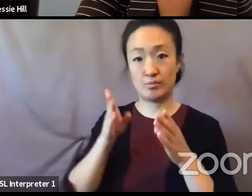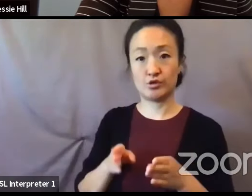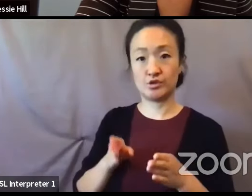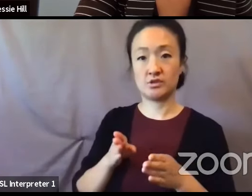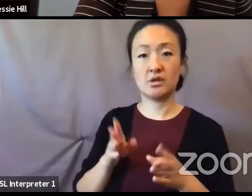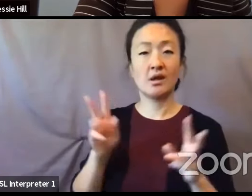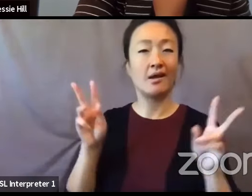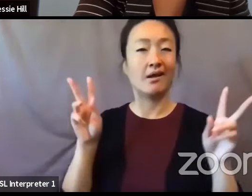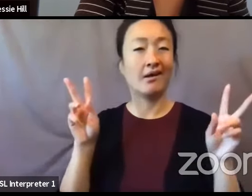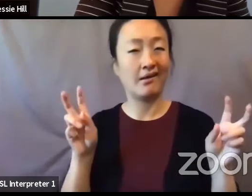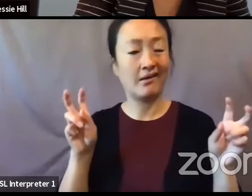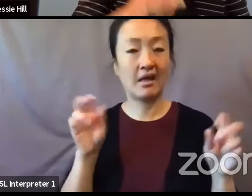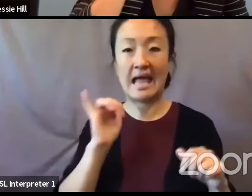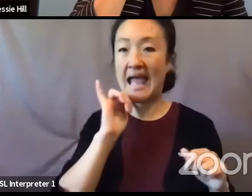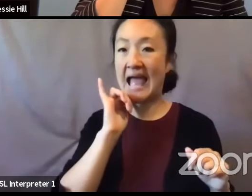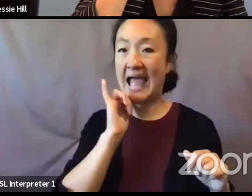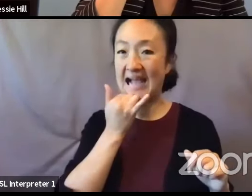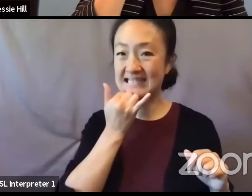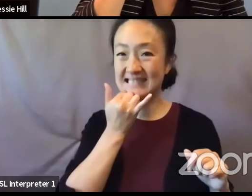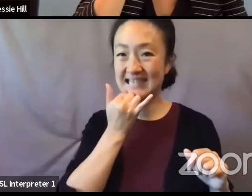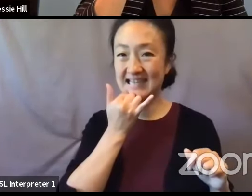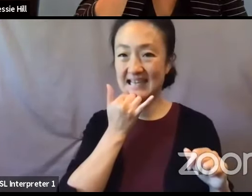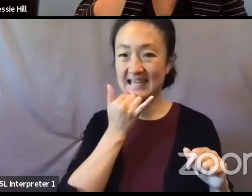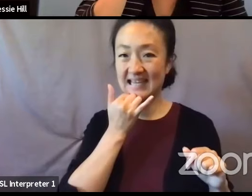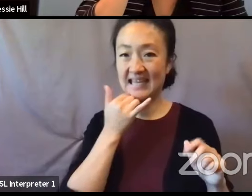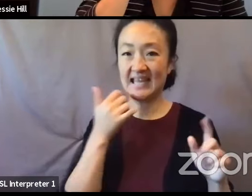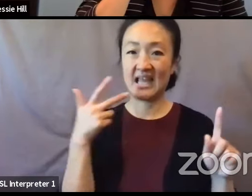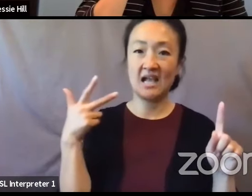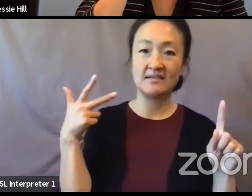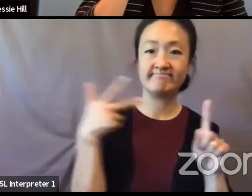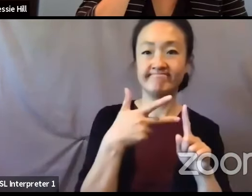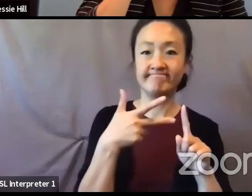accidentally runs over or hits a protester. Wow.